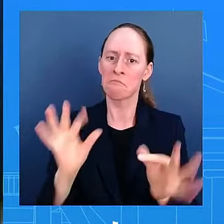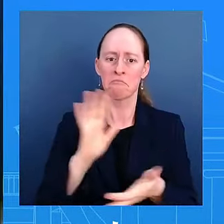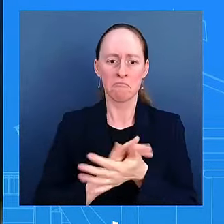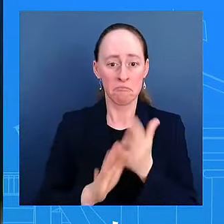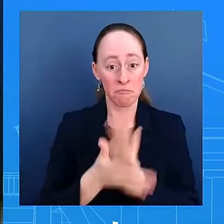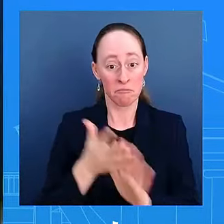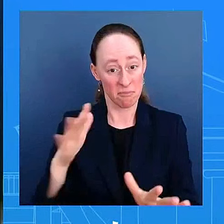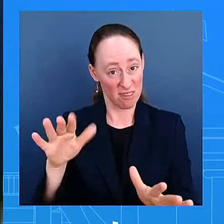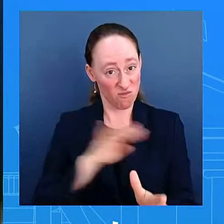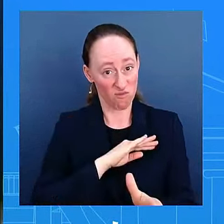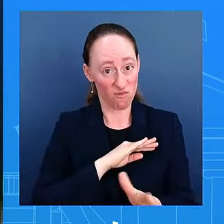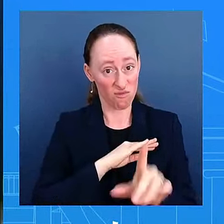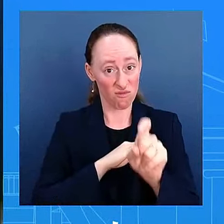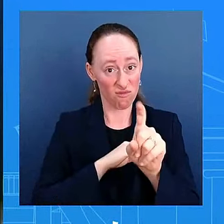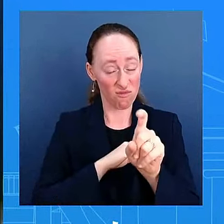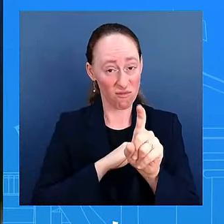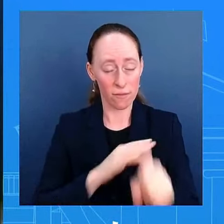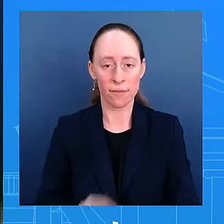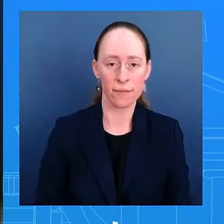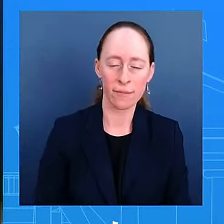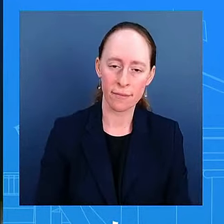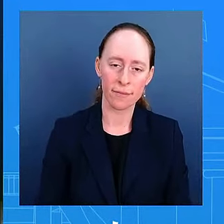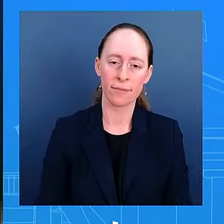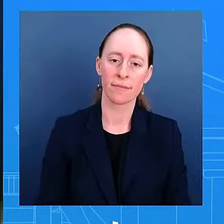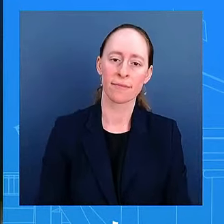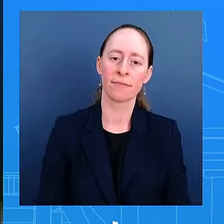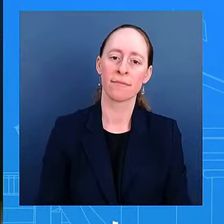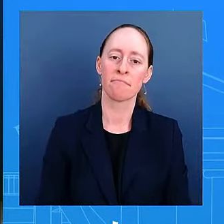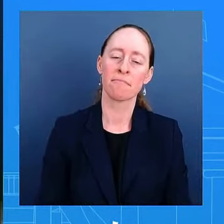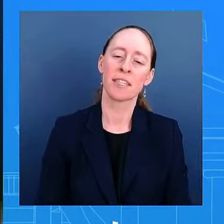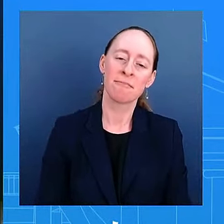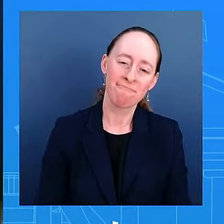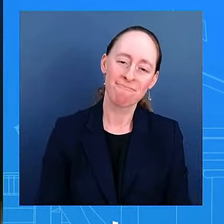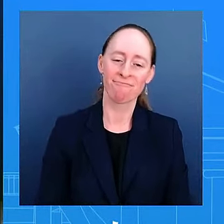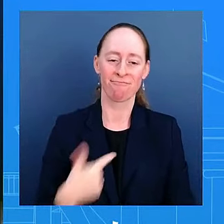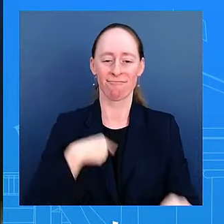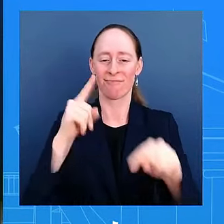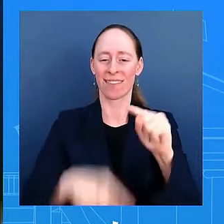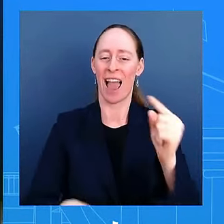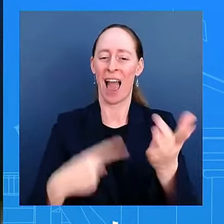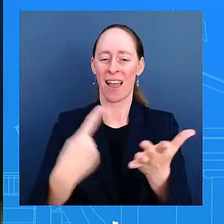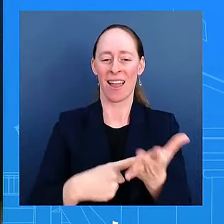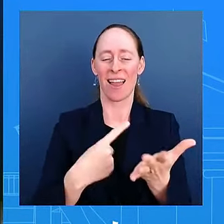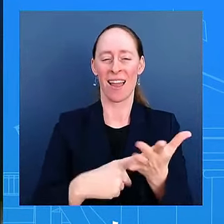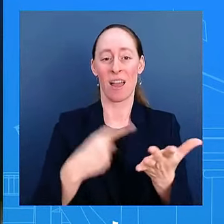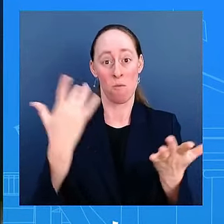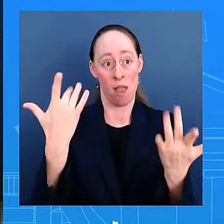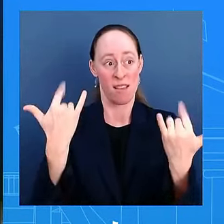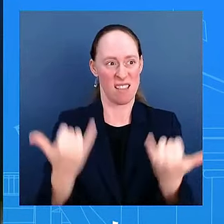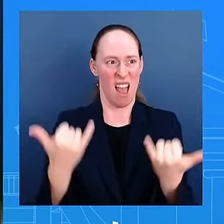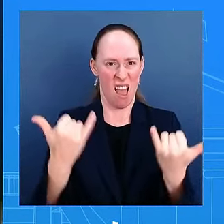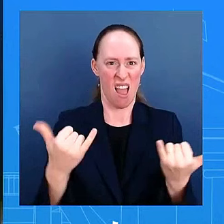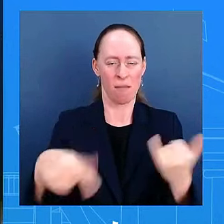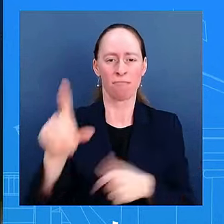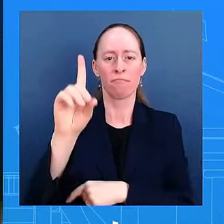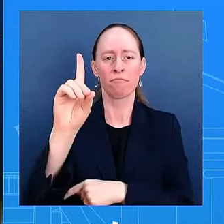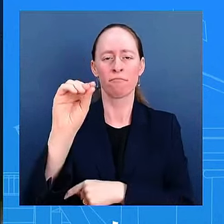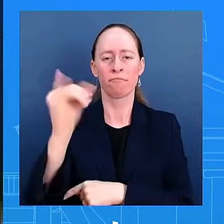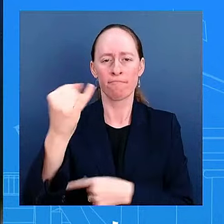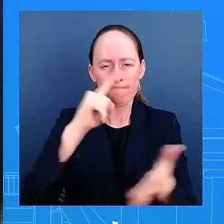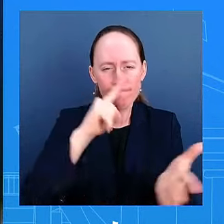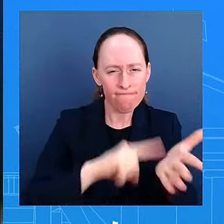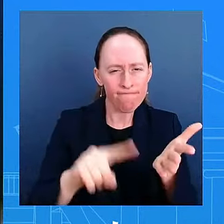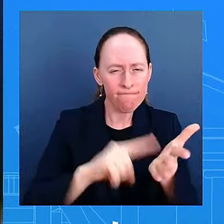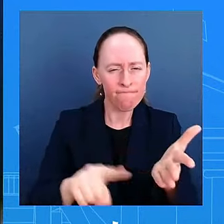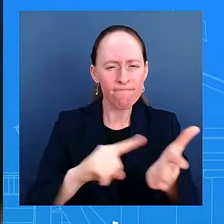because it is an active investigation. As you know, the Department of Justice is currently moving forward